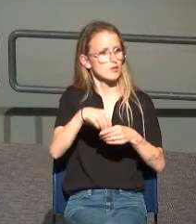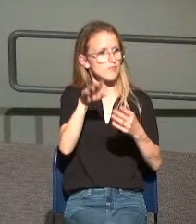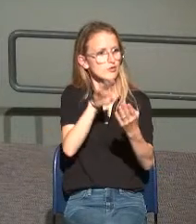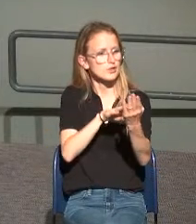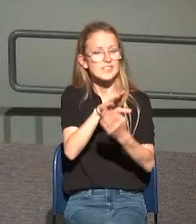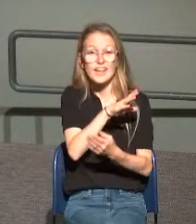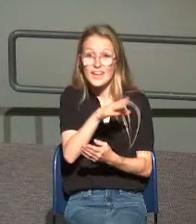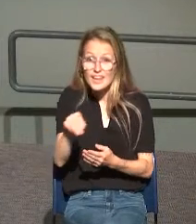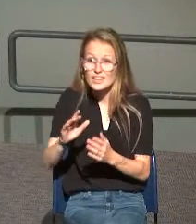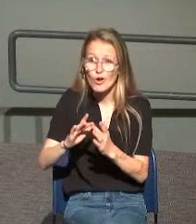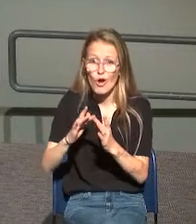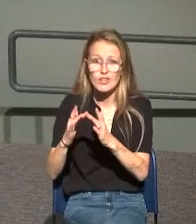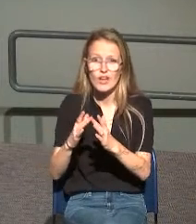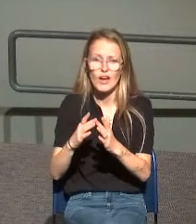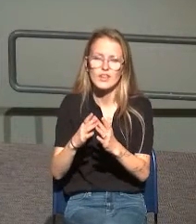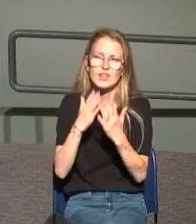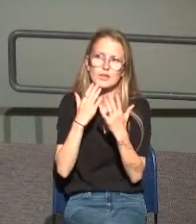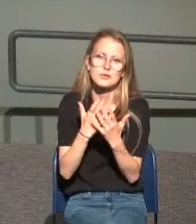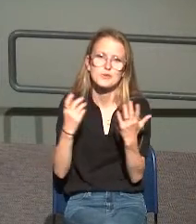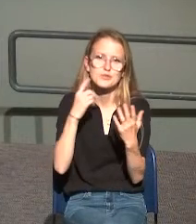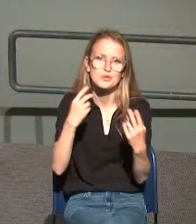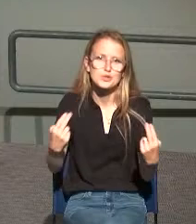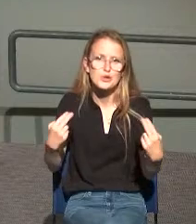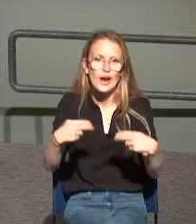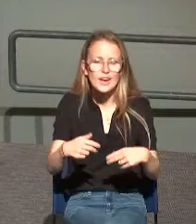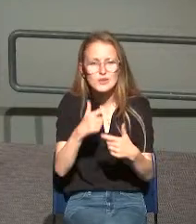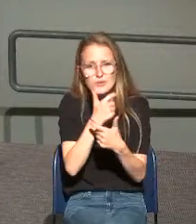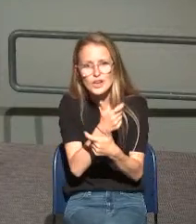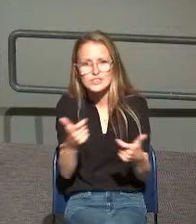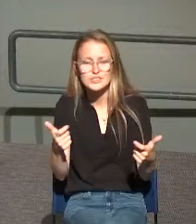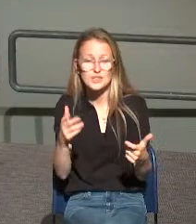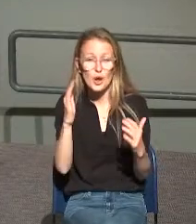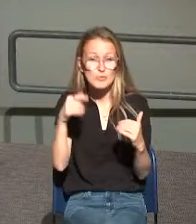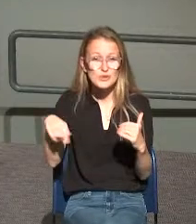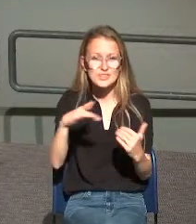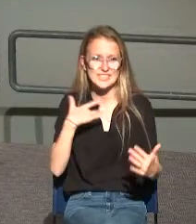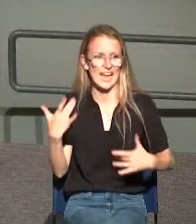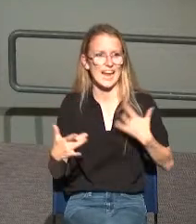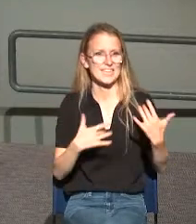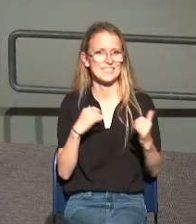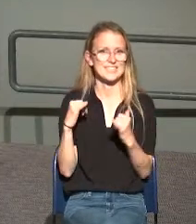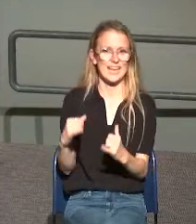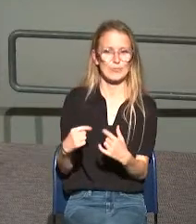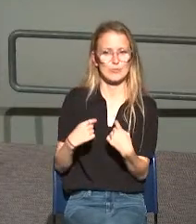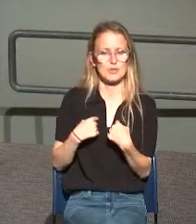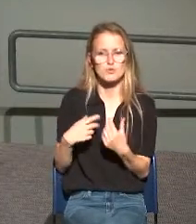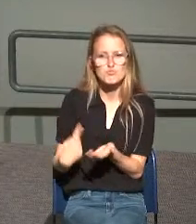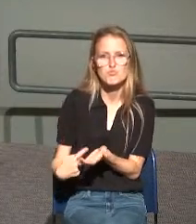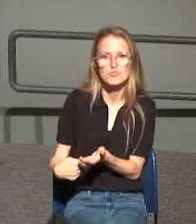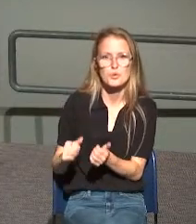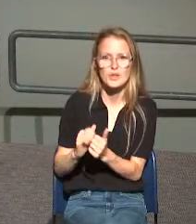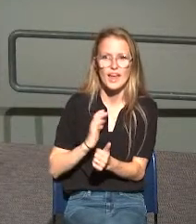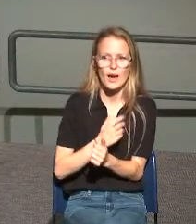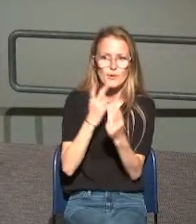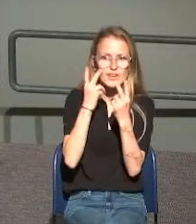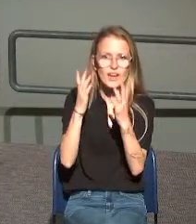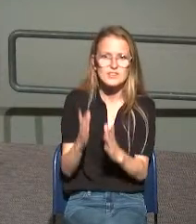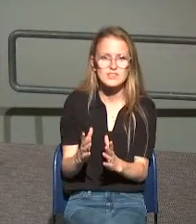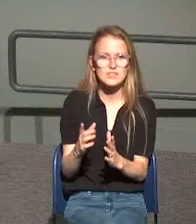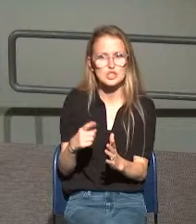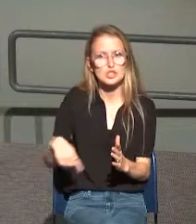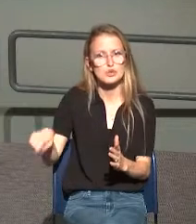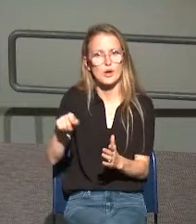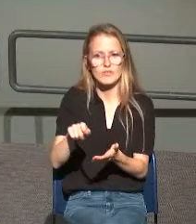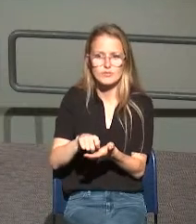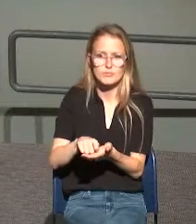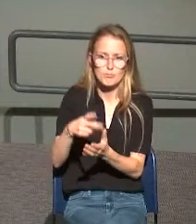much for tuning in. We're so happy to have you. I hope you're excited, as I am, to talk with our guests tonight. You both have written some amazing books